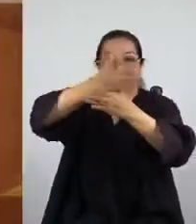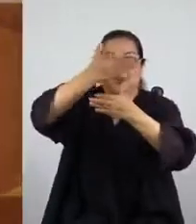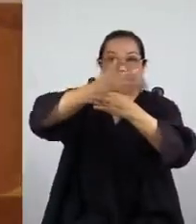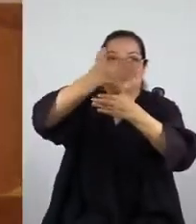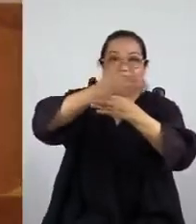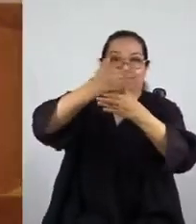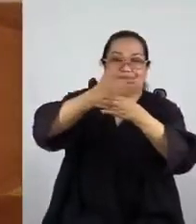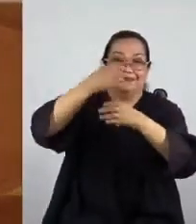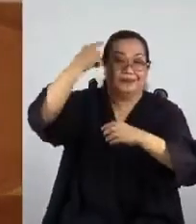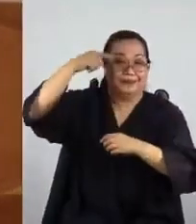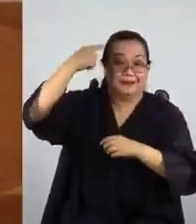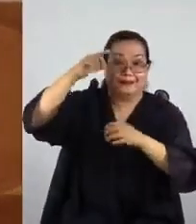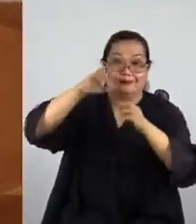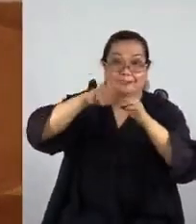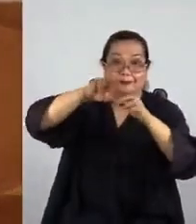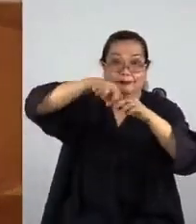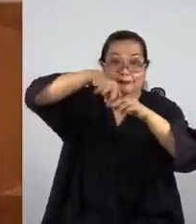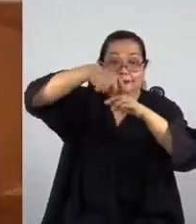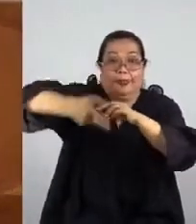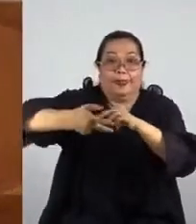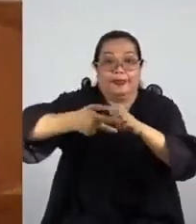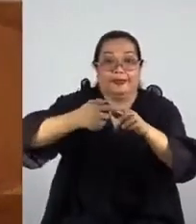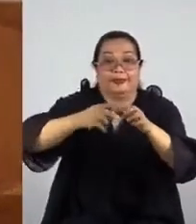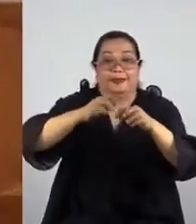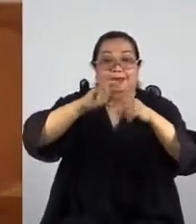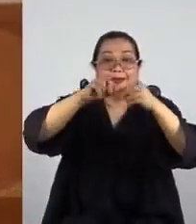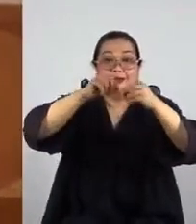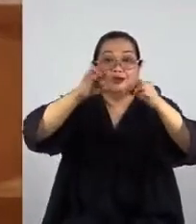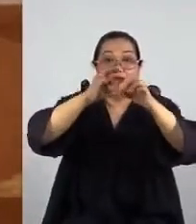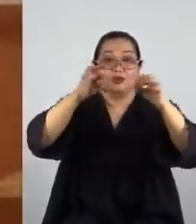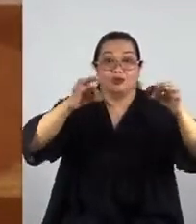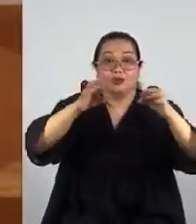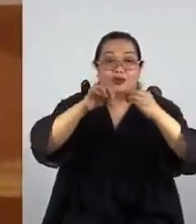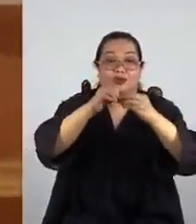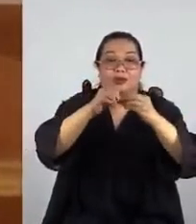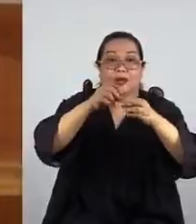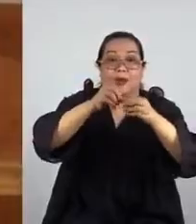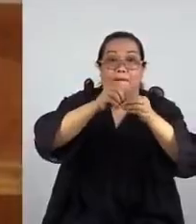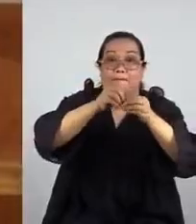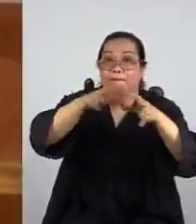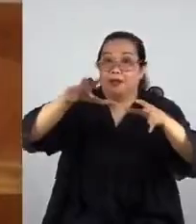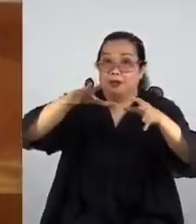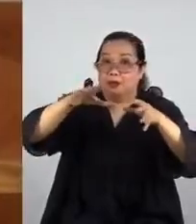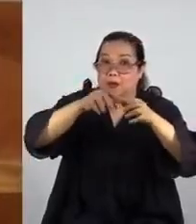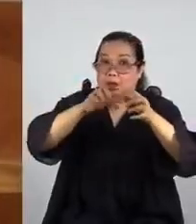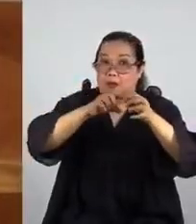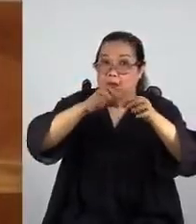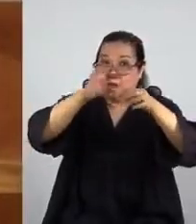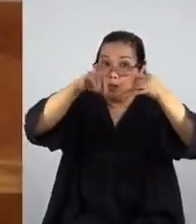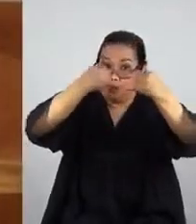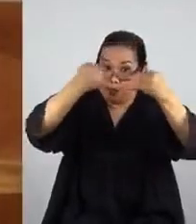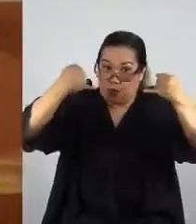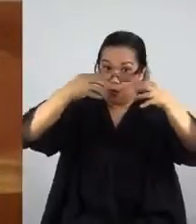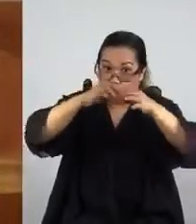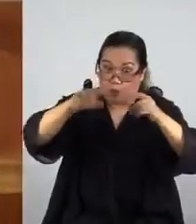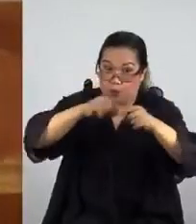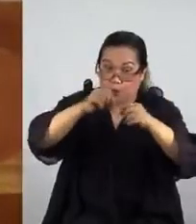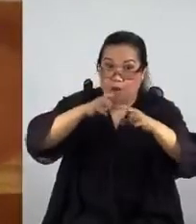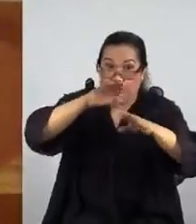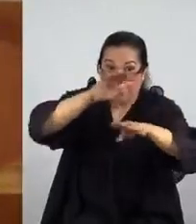it's crazy when this shoelace gets out or gets untangled and you